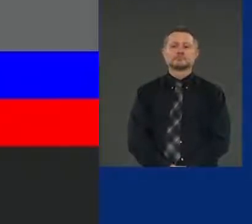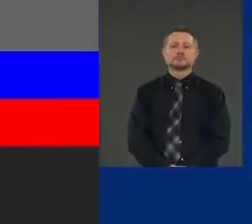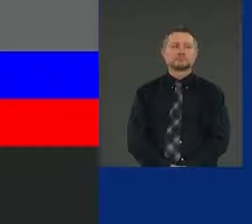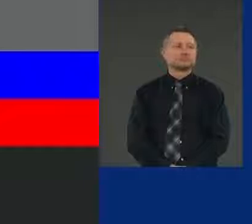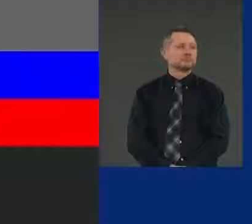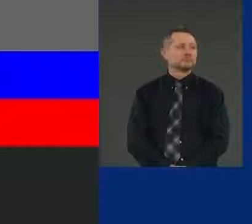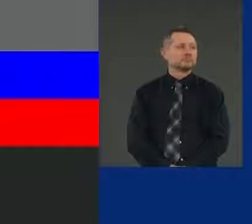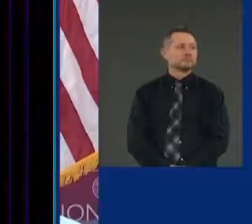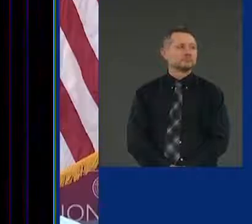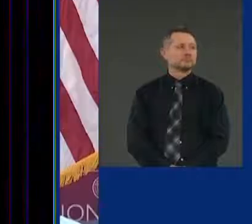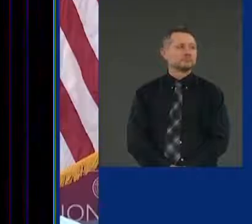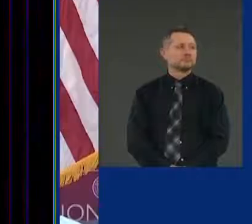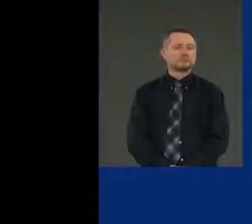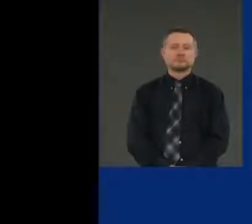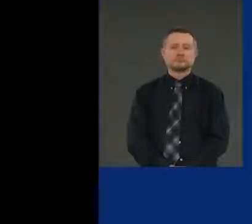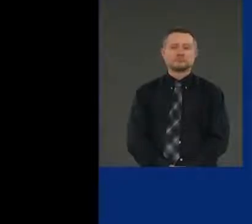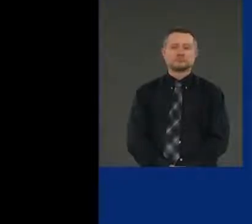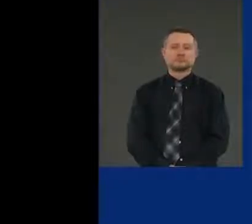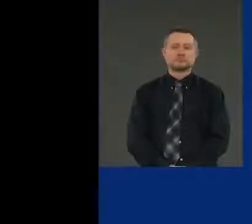it will work in New York. We